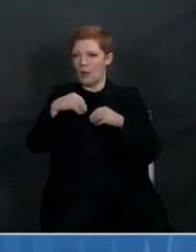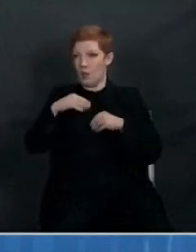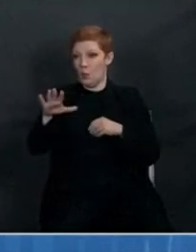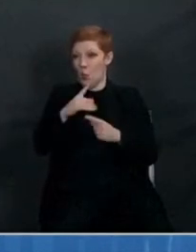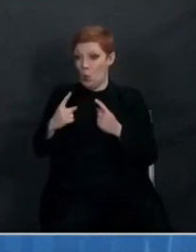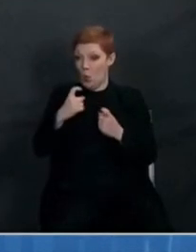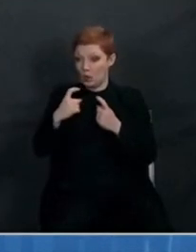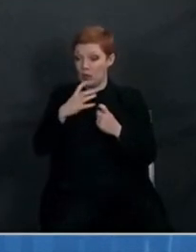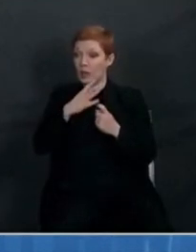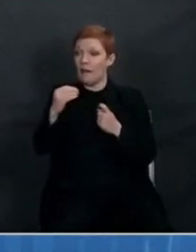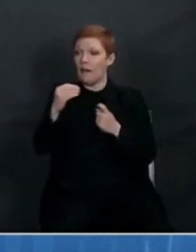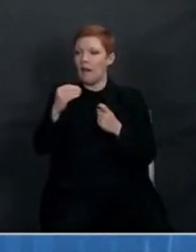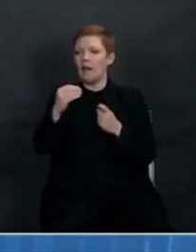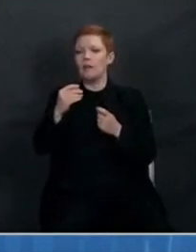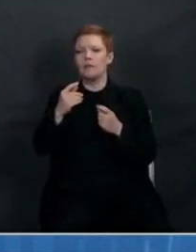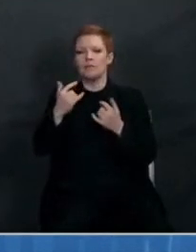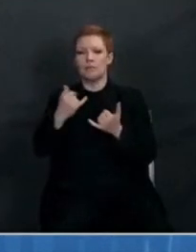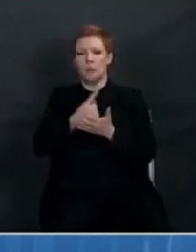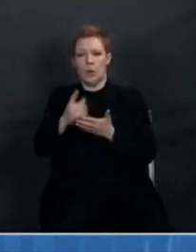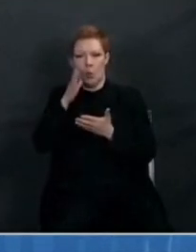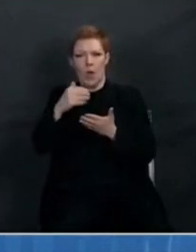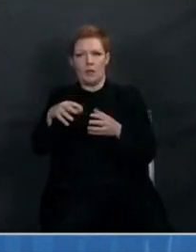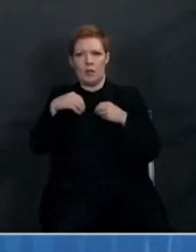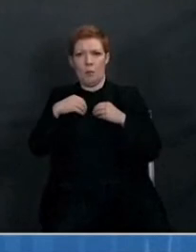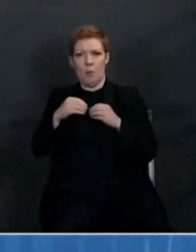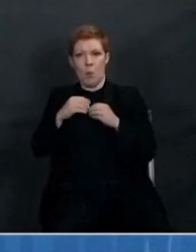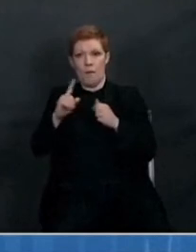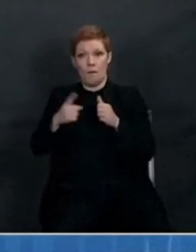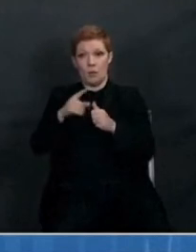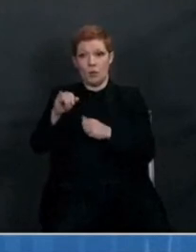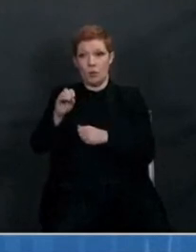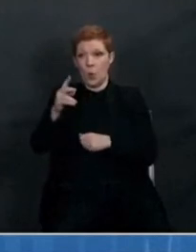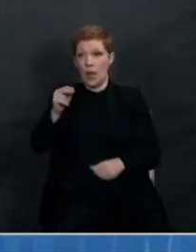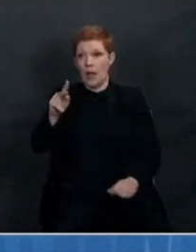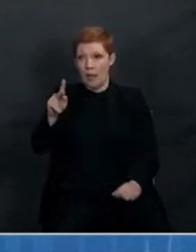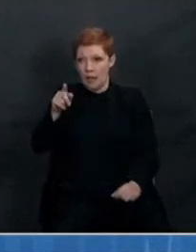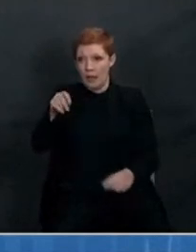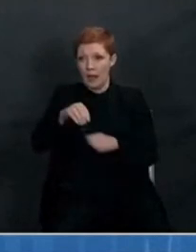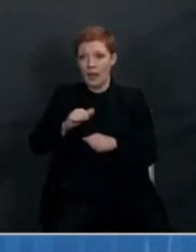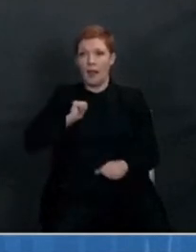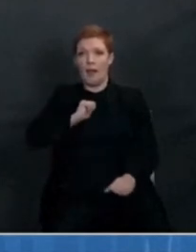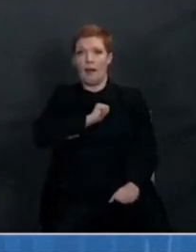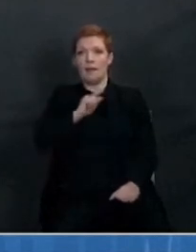haven't already, please raise your hand. First, we're going to go to Joe Henk at Channel 11 in Atlanta.